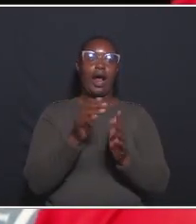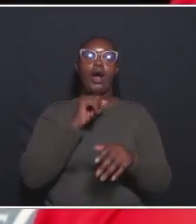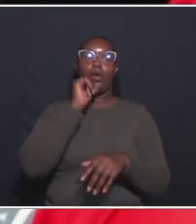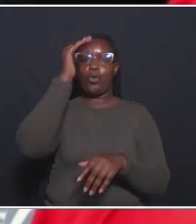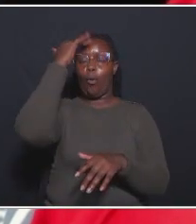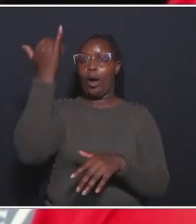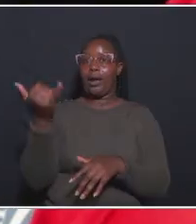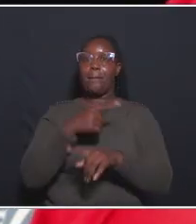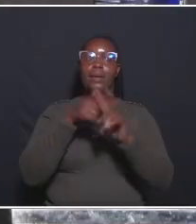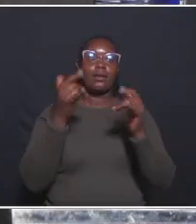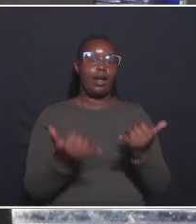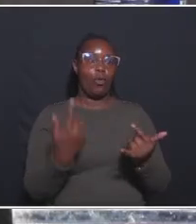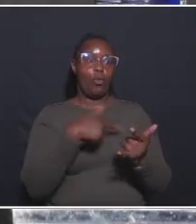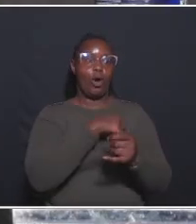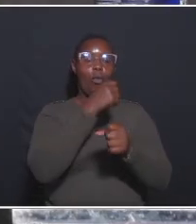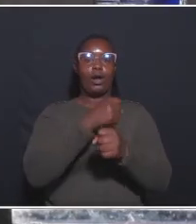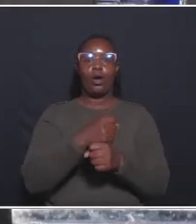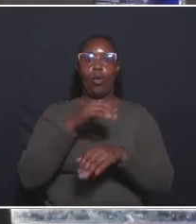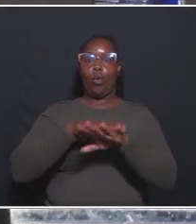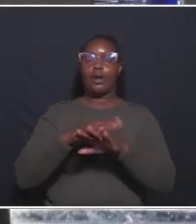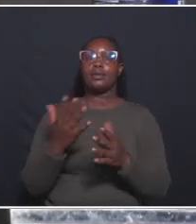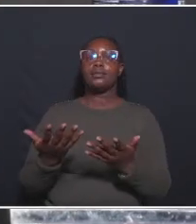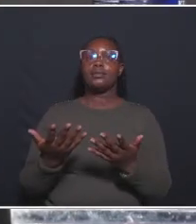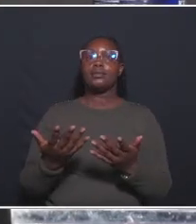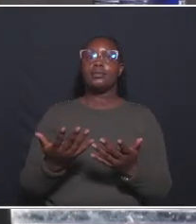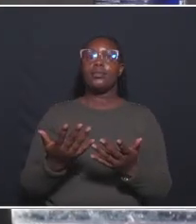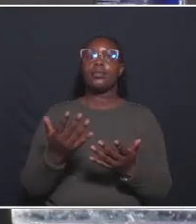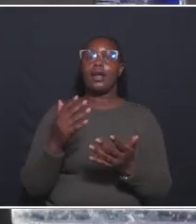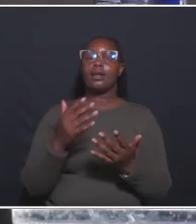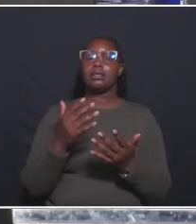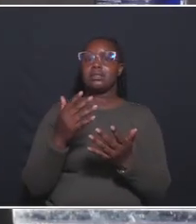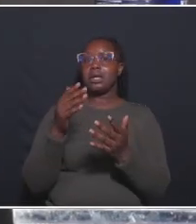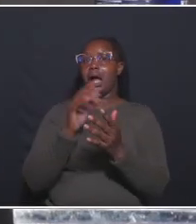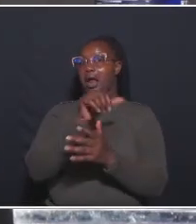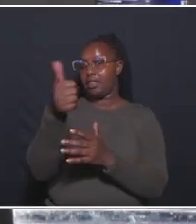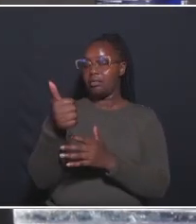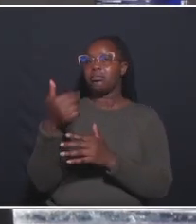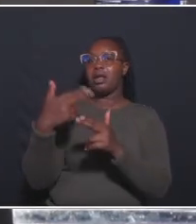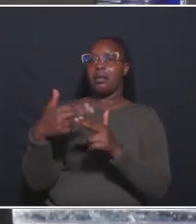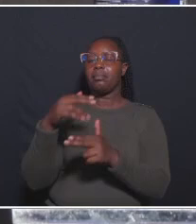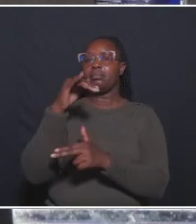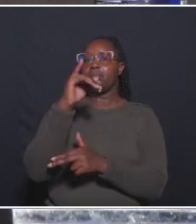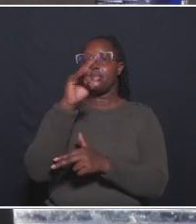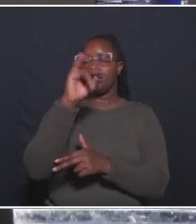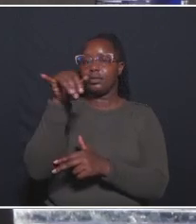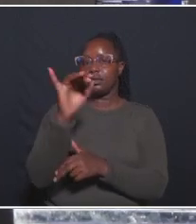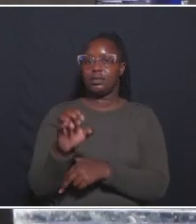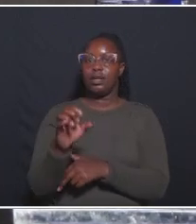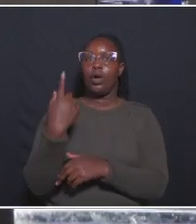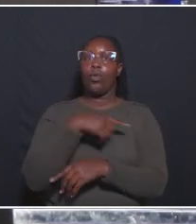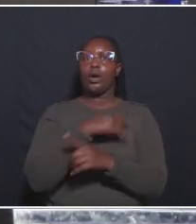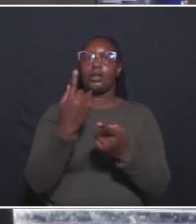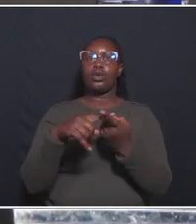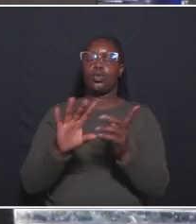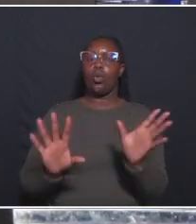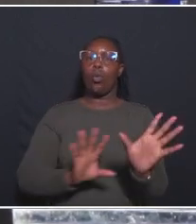But right now we are working on a sci-fi short film called Nje with my co-producer, Juneregi. And we are actually onboarding a storyboard artist once